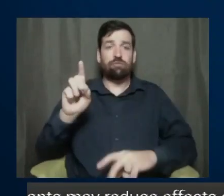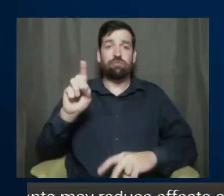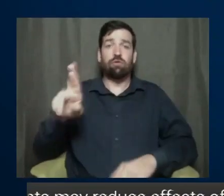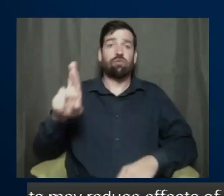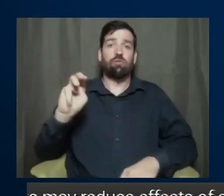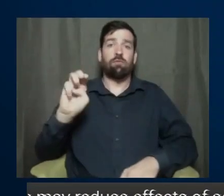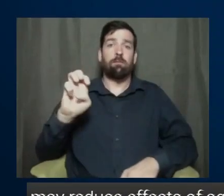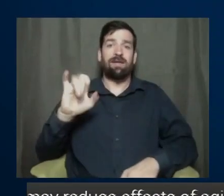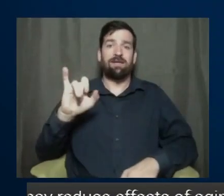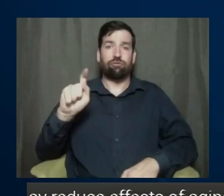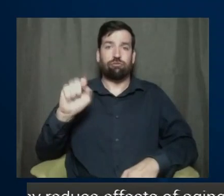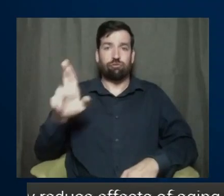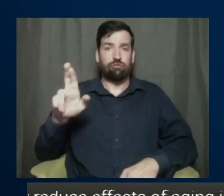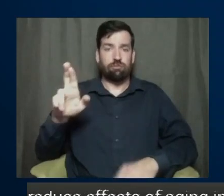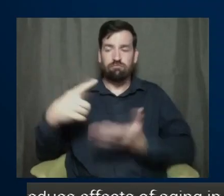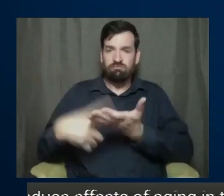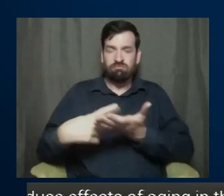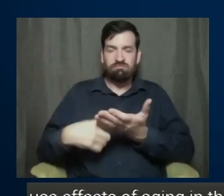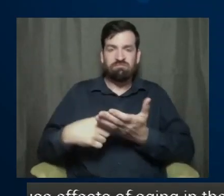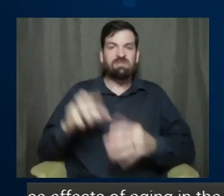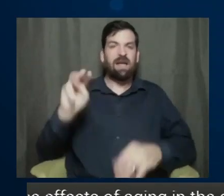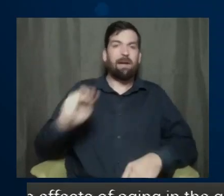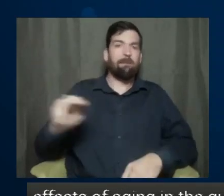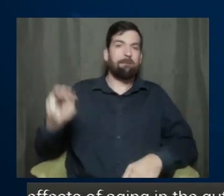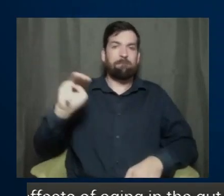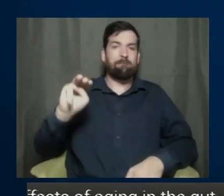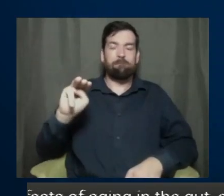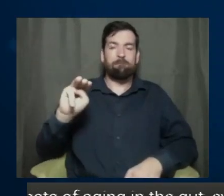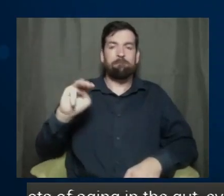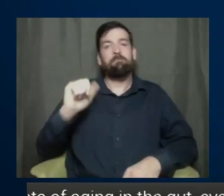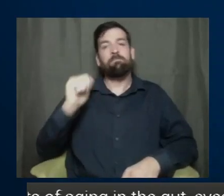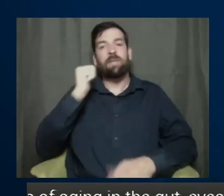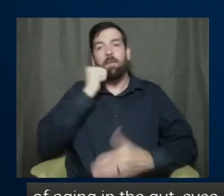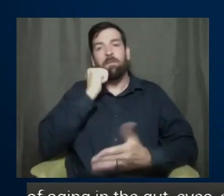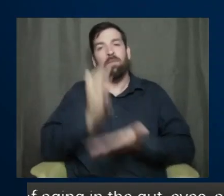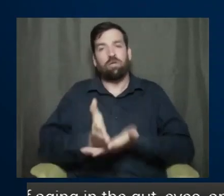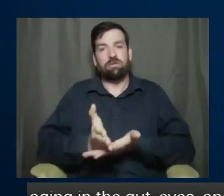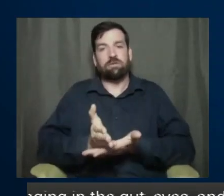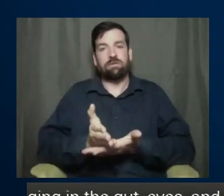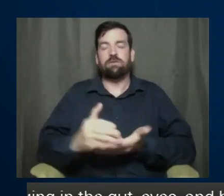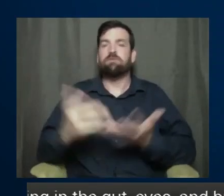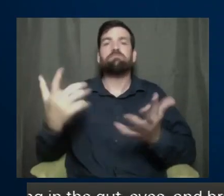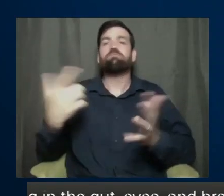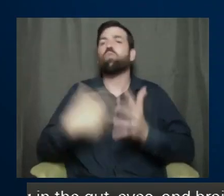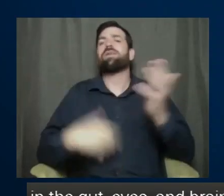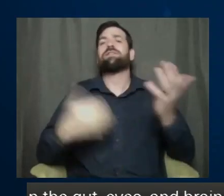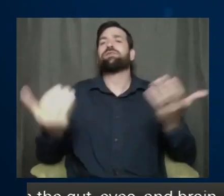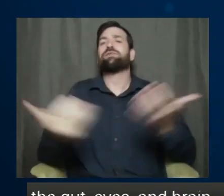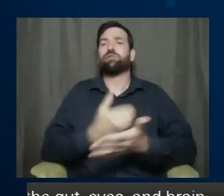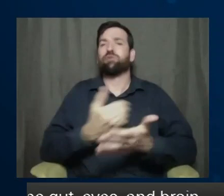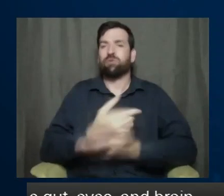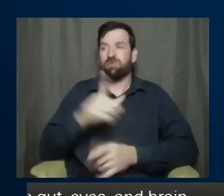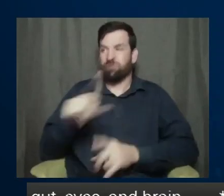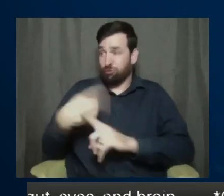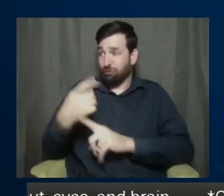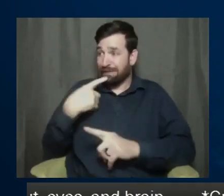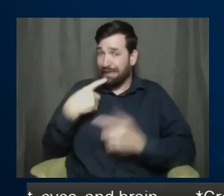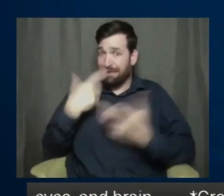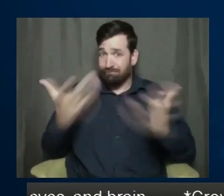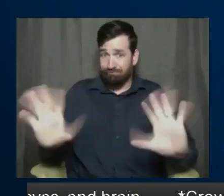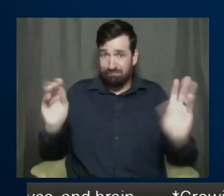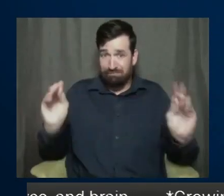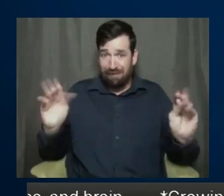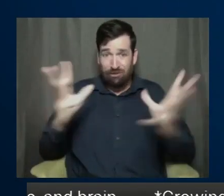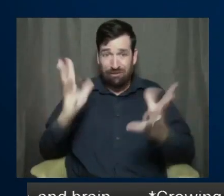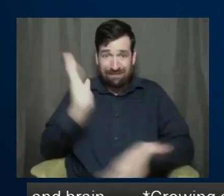about, the big M word, menopause. What is new with that? Please say it just magically went away. I told you I found myself Googling